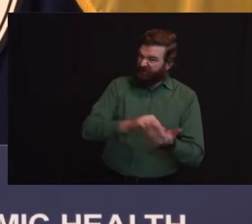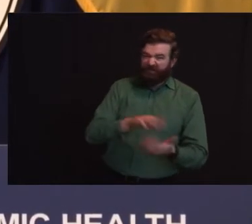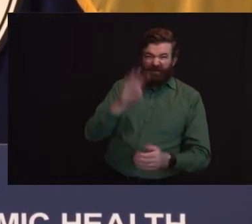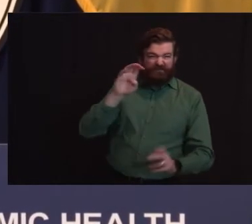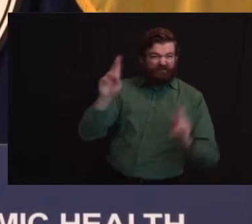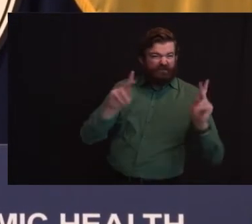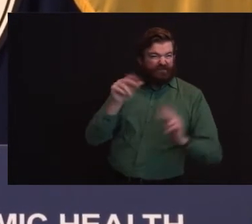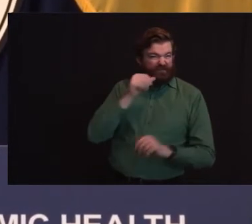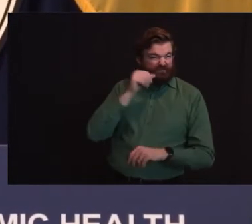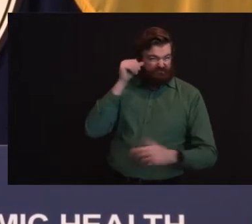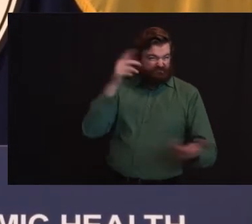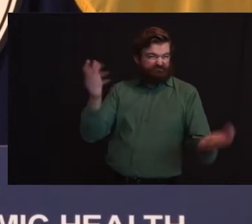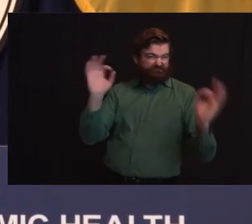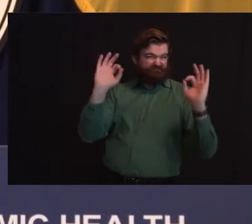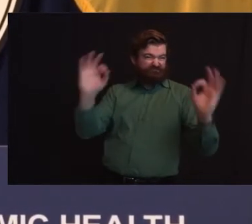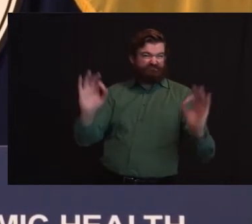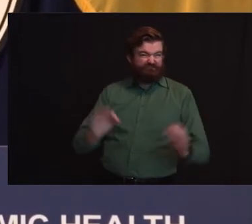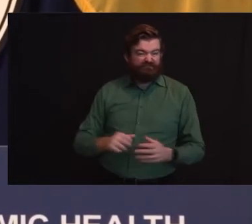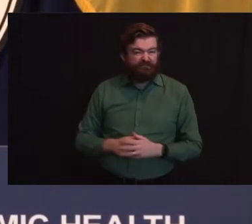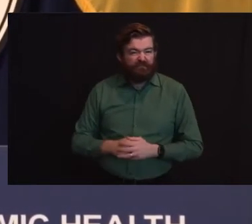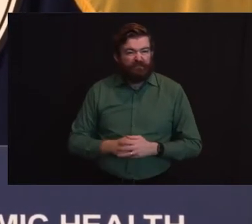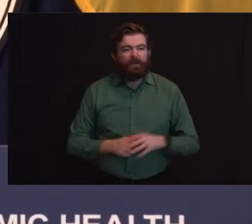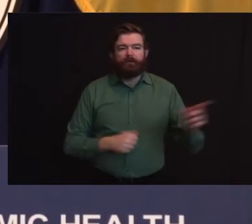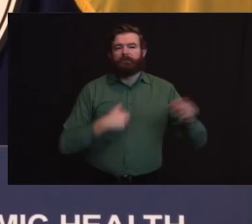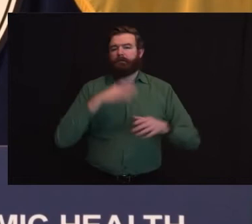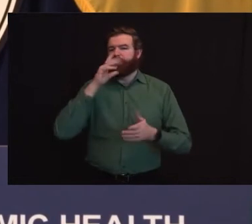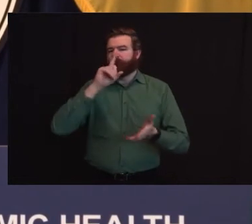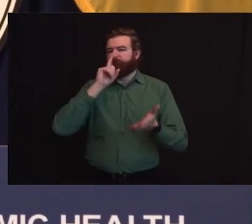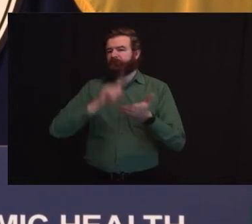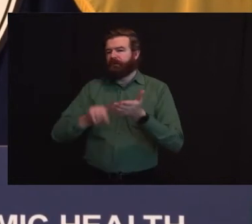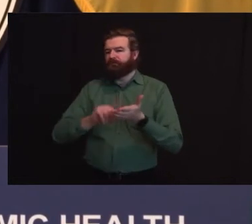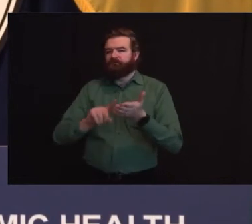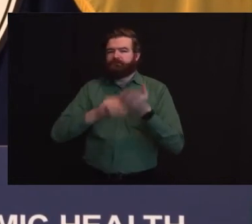But we'll come back to you if it seeped beyond Gloucester, Matt.